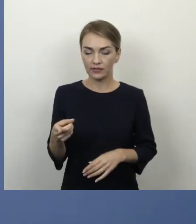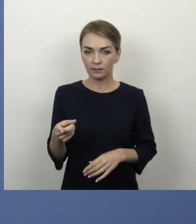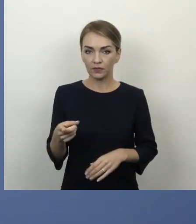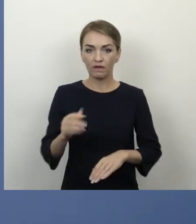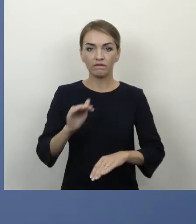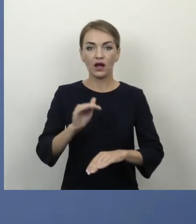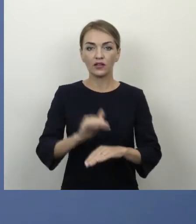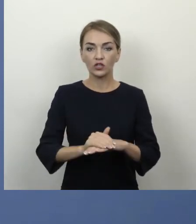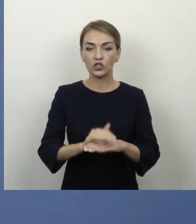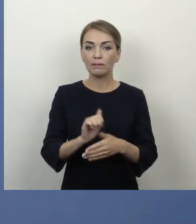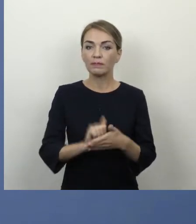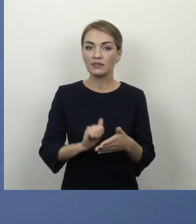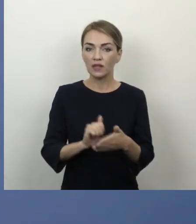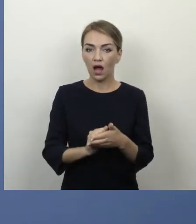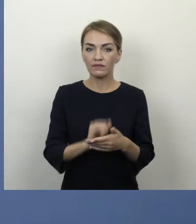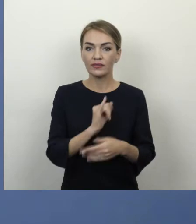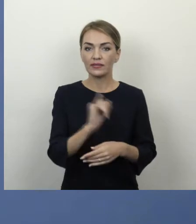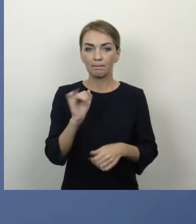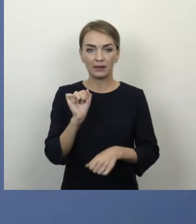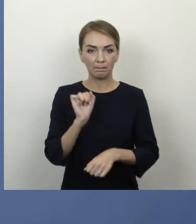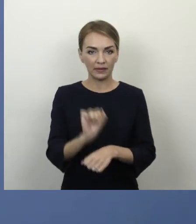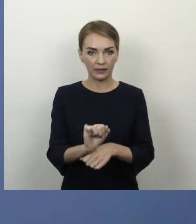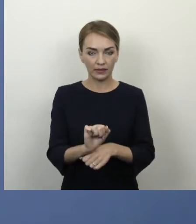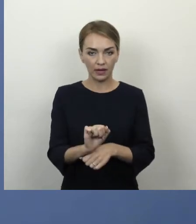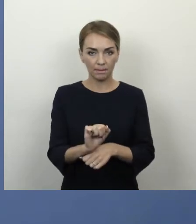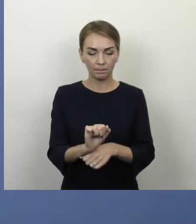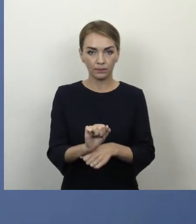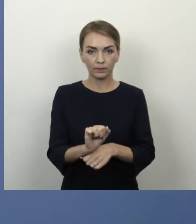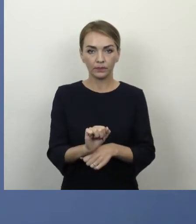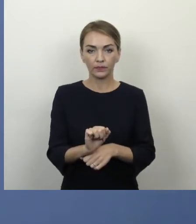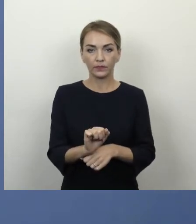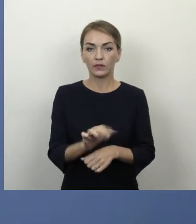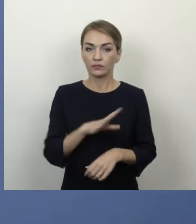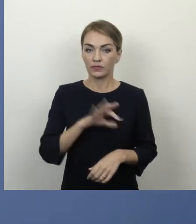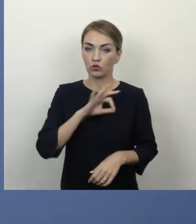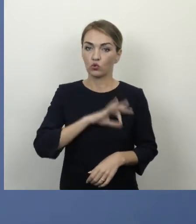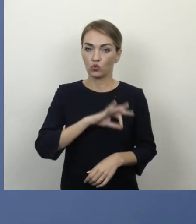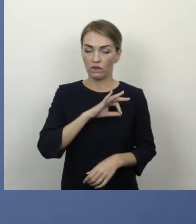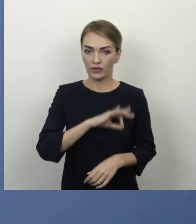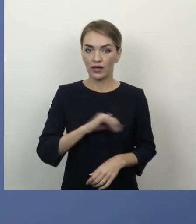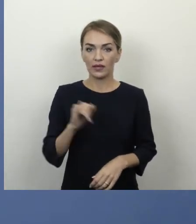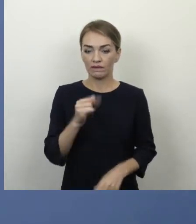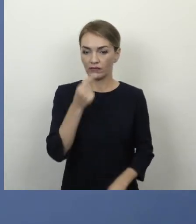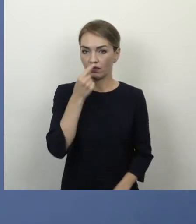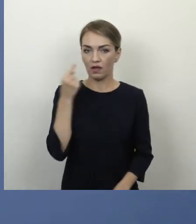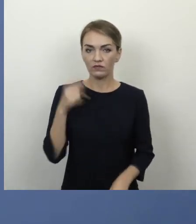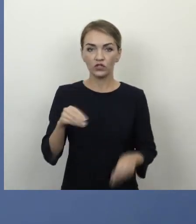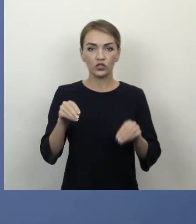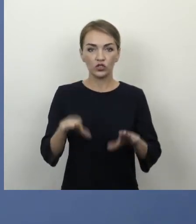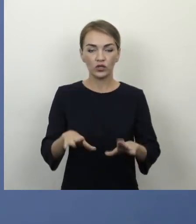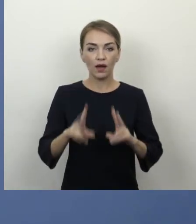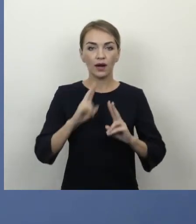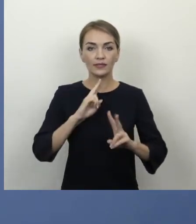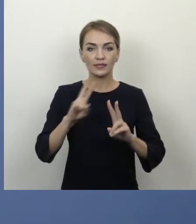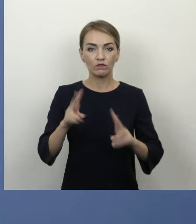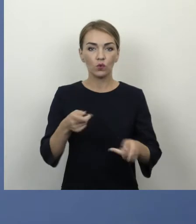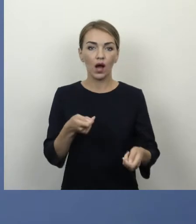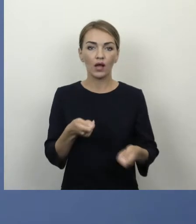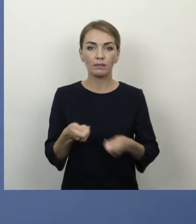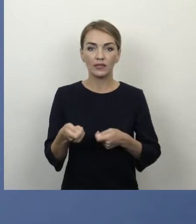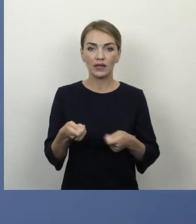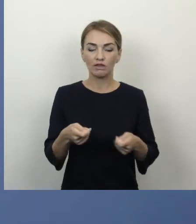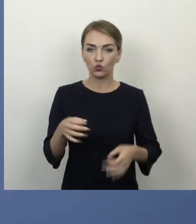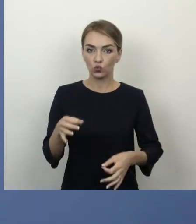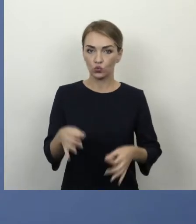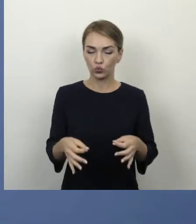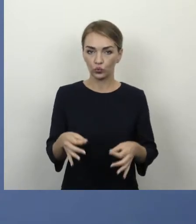including consideration of duration of such omissions and the grounds for it. This same approach